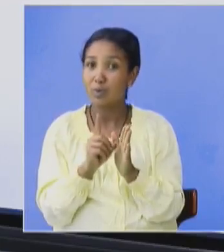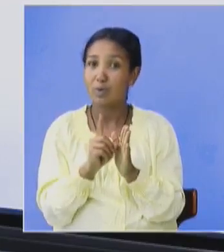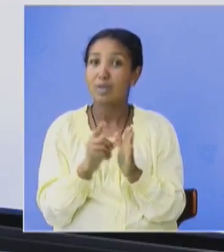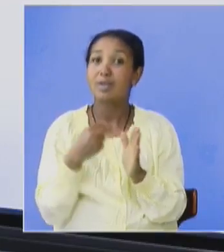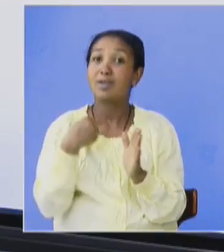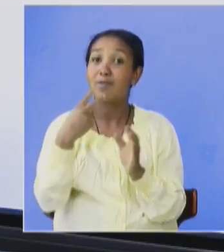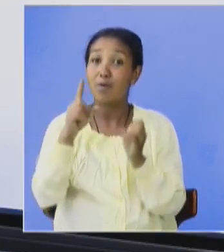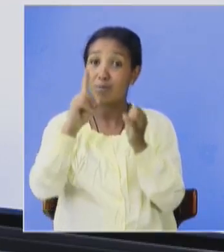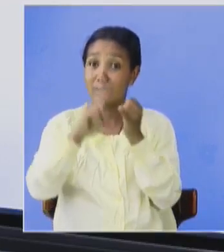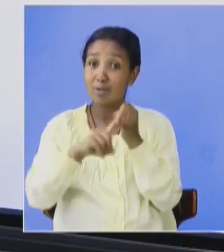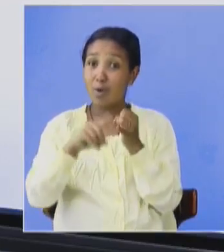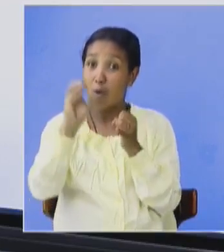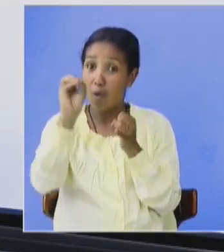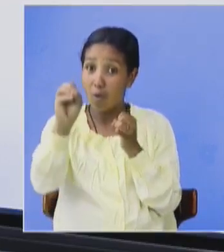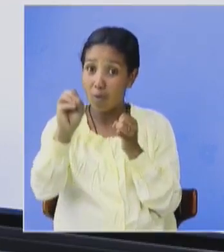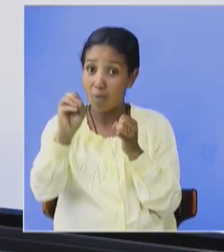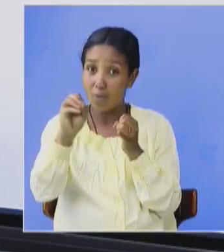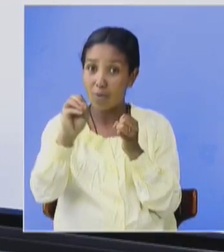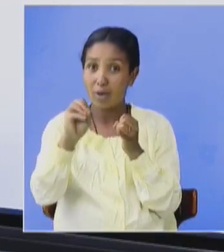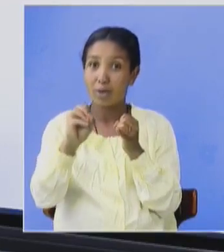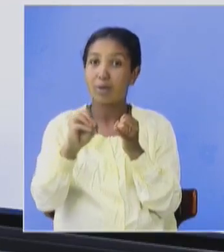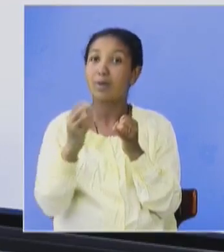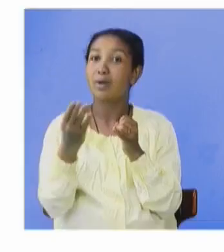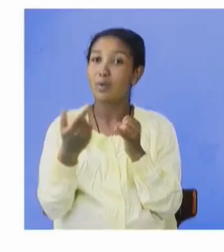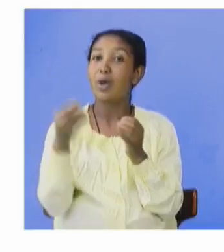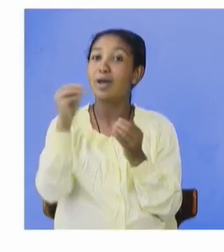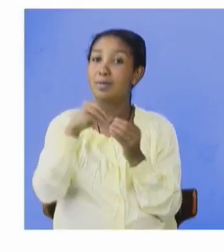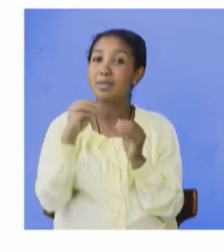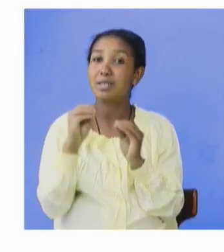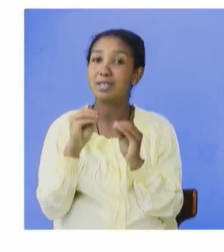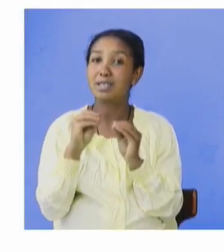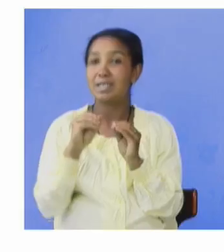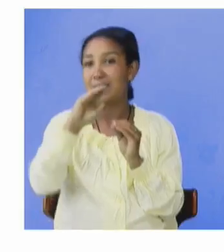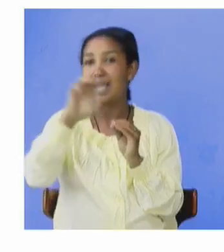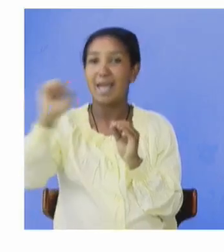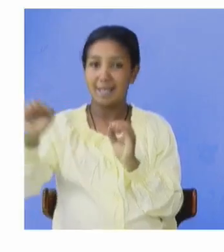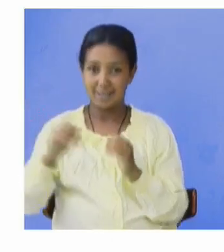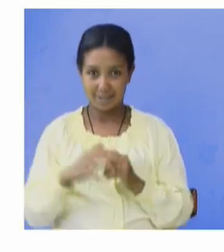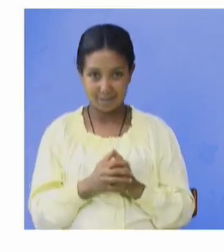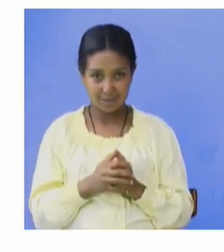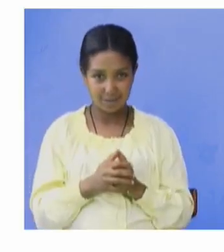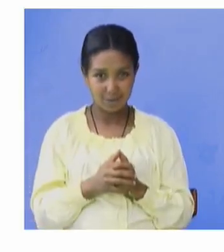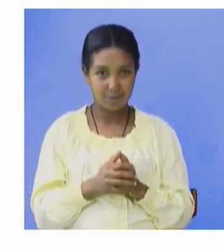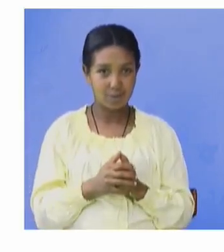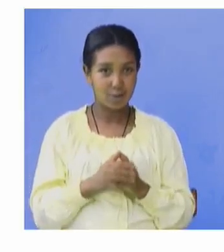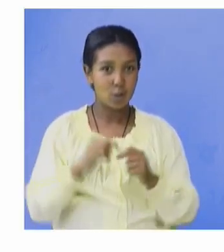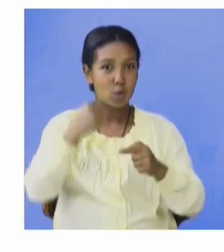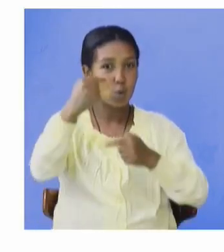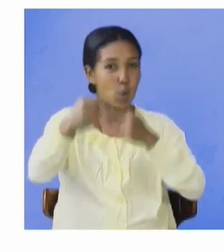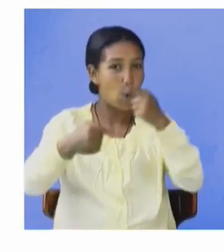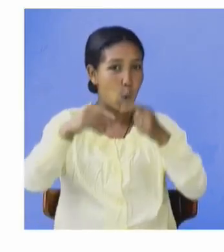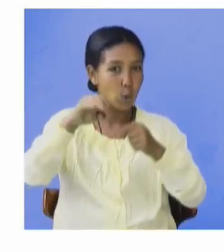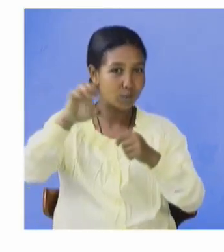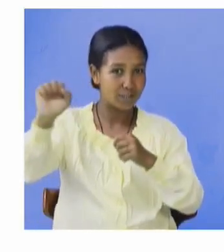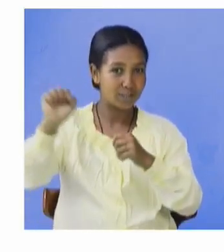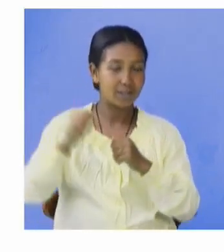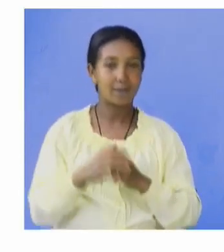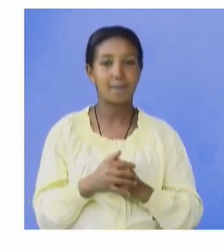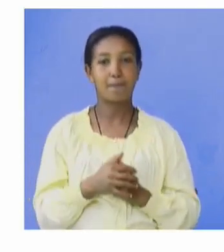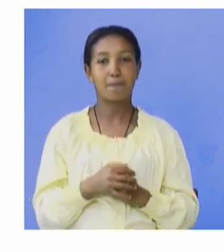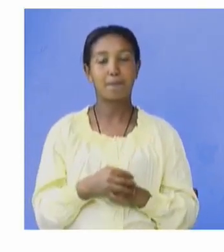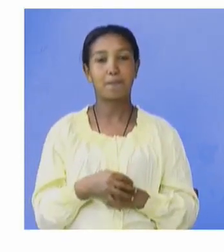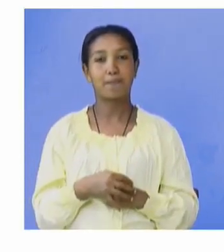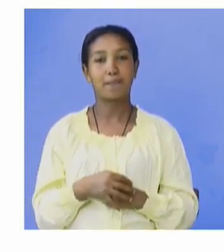vowel ending with o, we are going to add es. Goes.